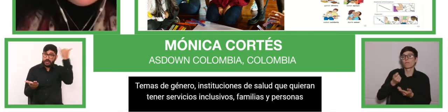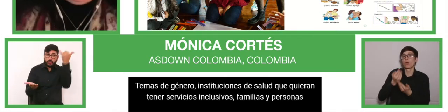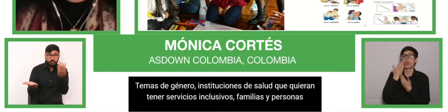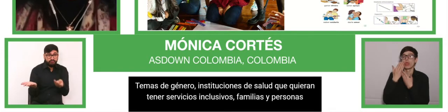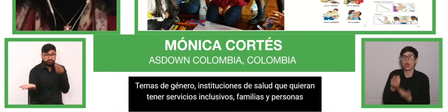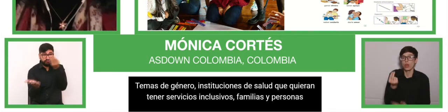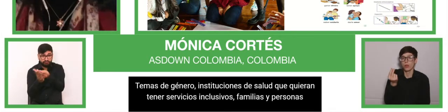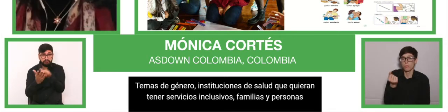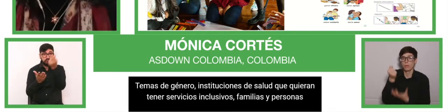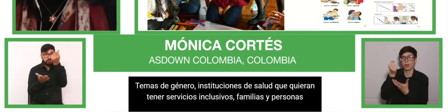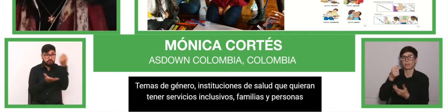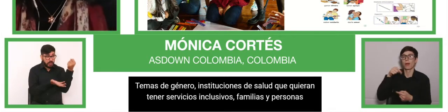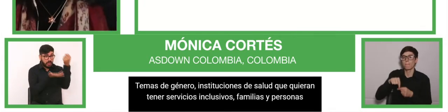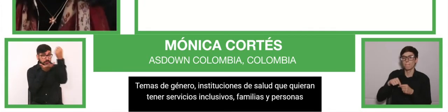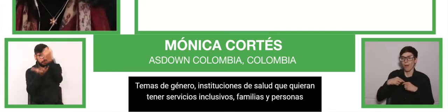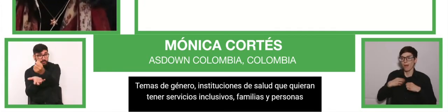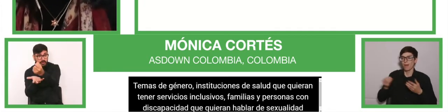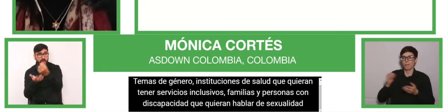Next, please.